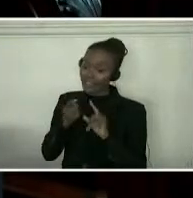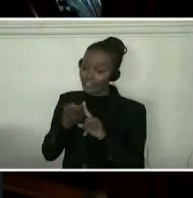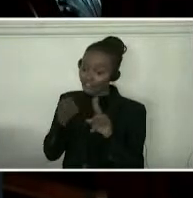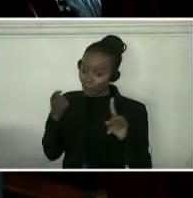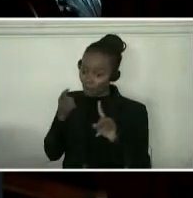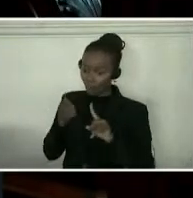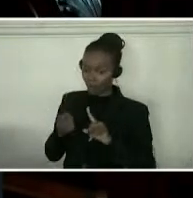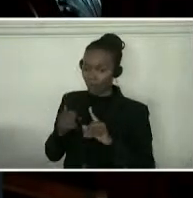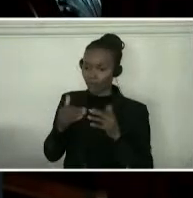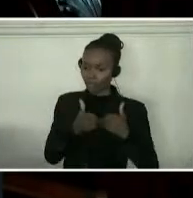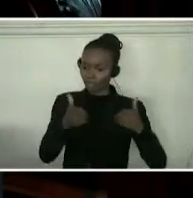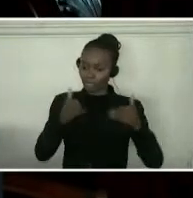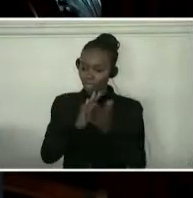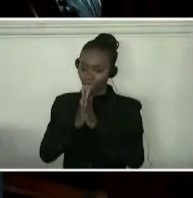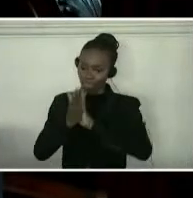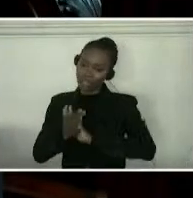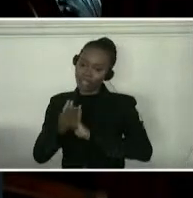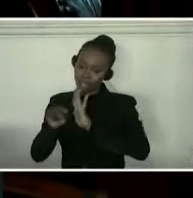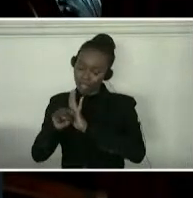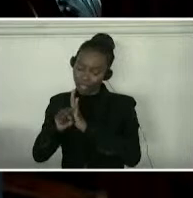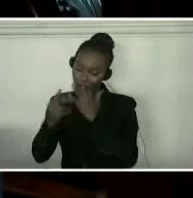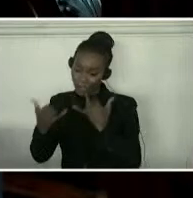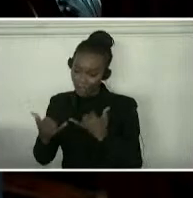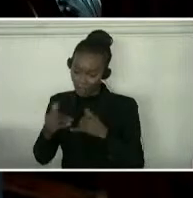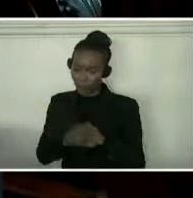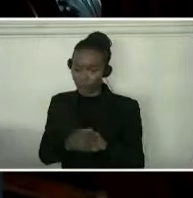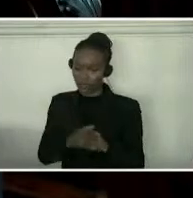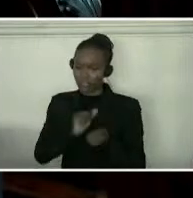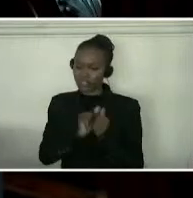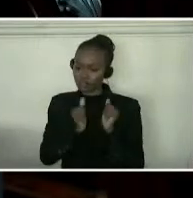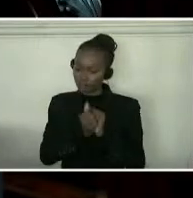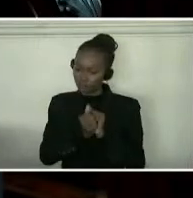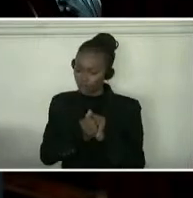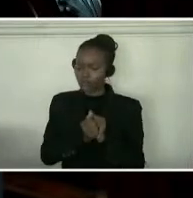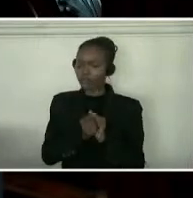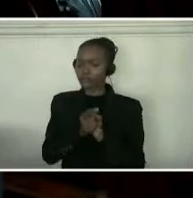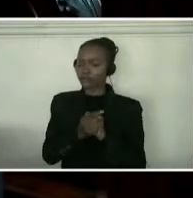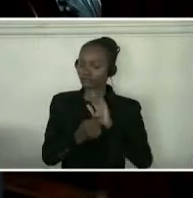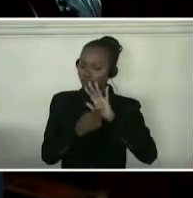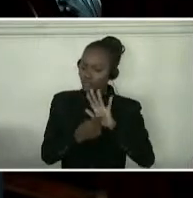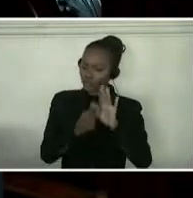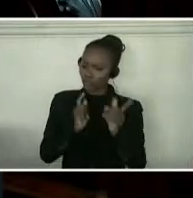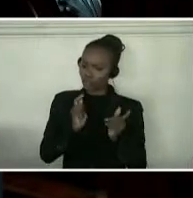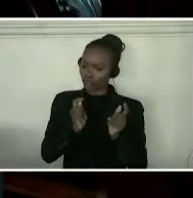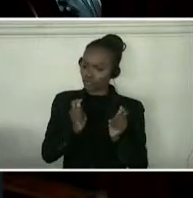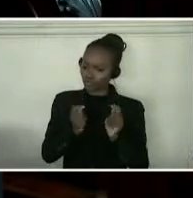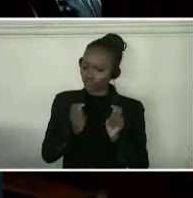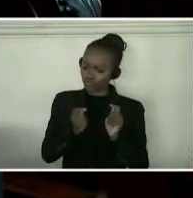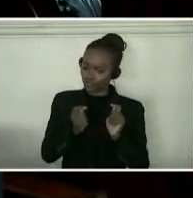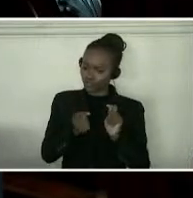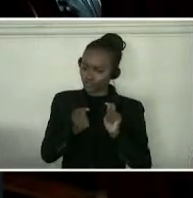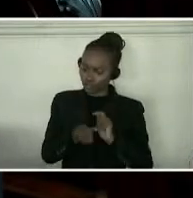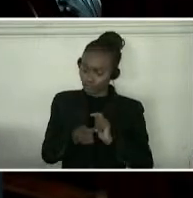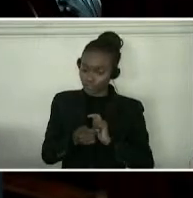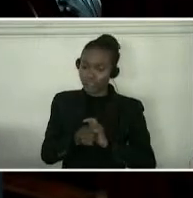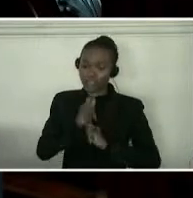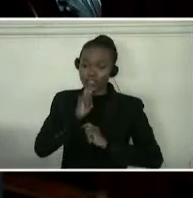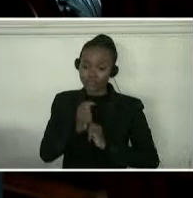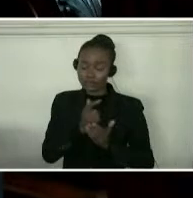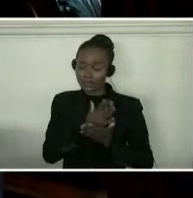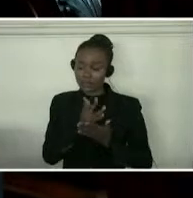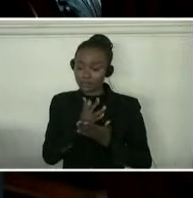continues to be shortchanged with regards to the allocation of resources all because of the lack of knowledge of those at the